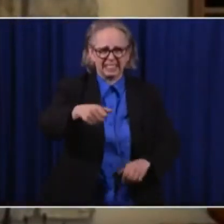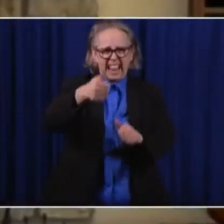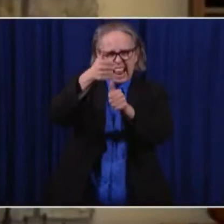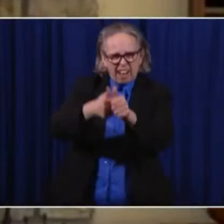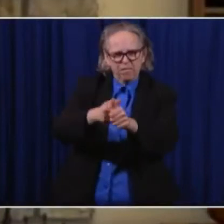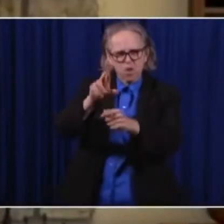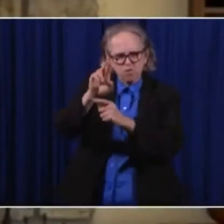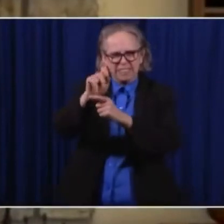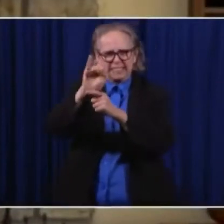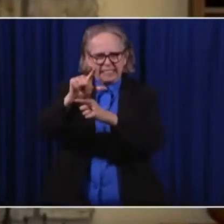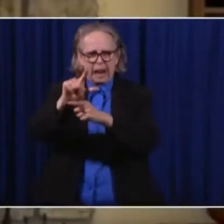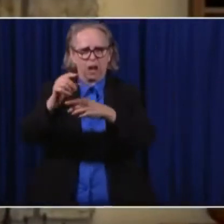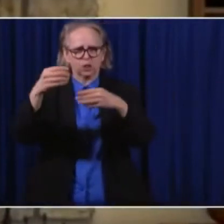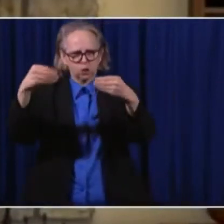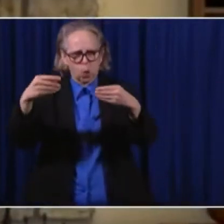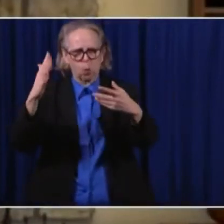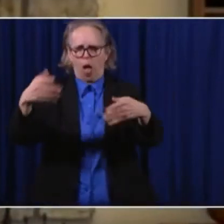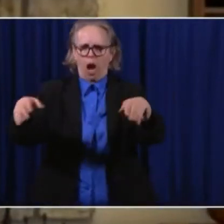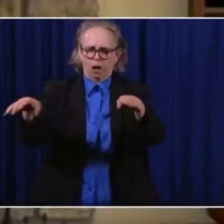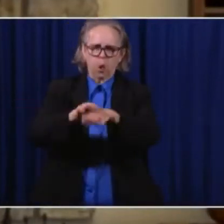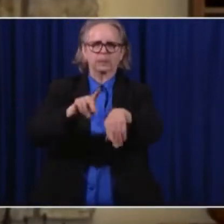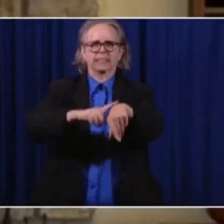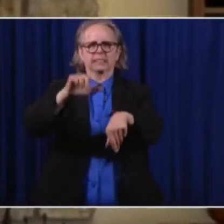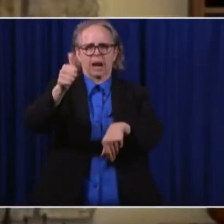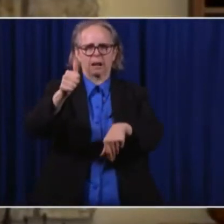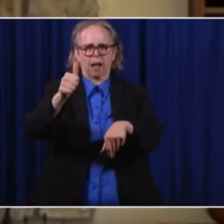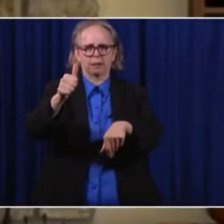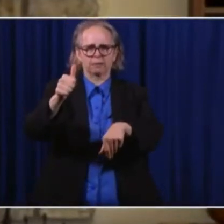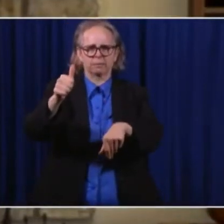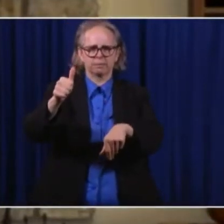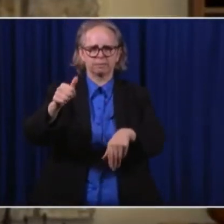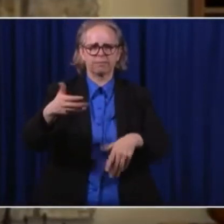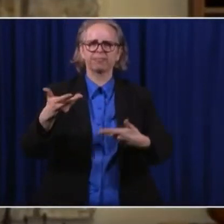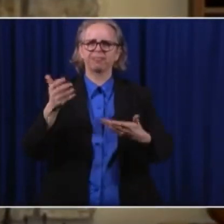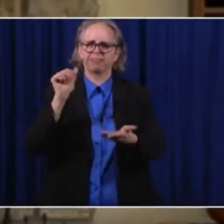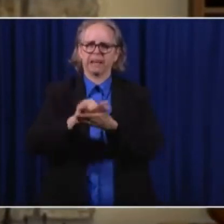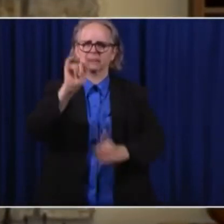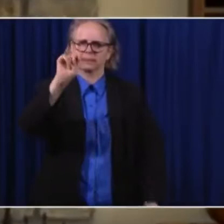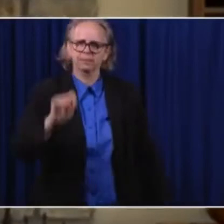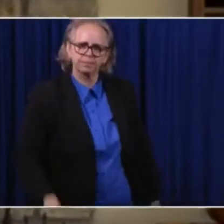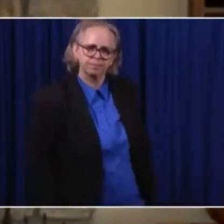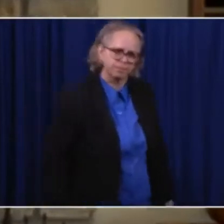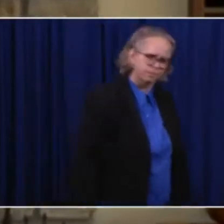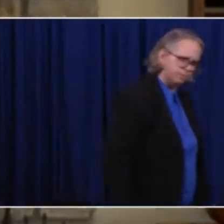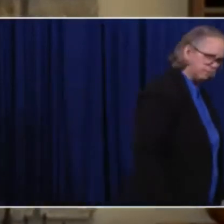Next question is from Jack Windsor at WMFD in Mansfield. Hey, Jack.